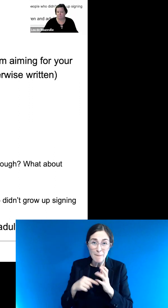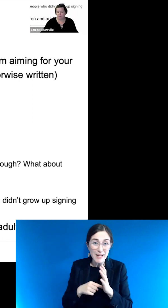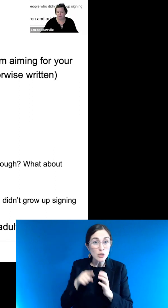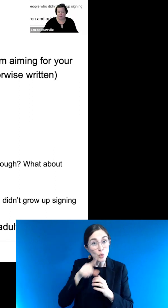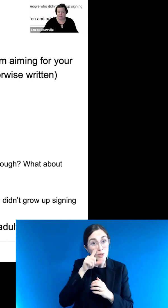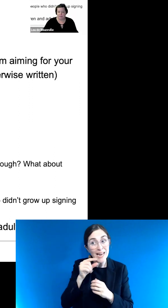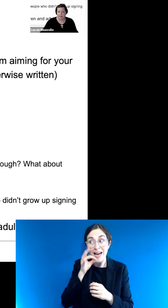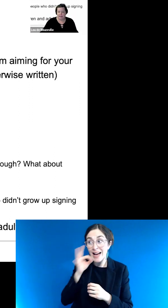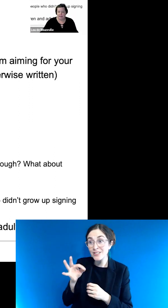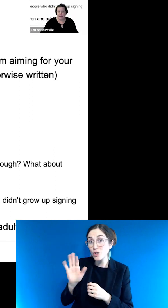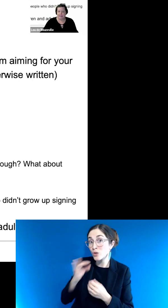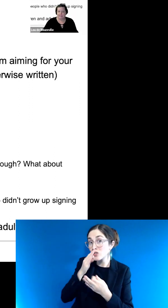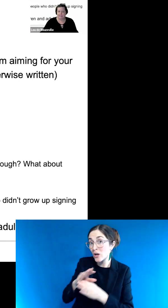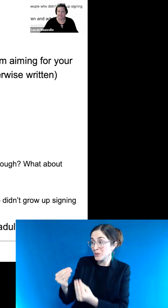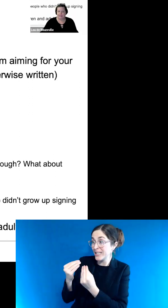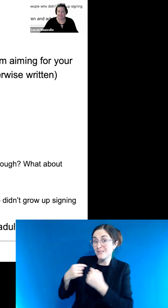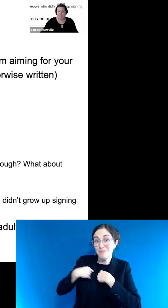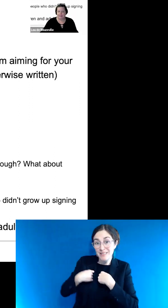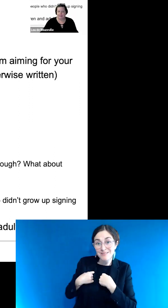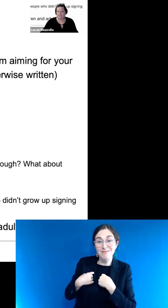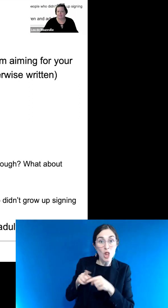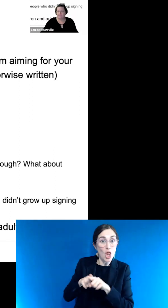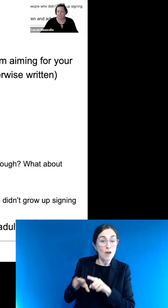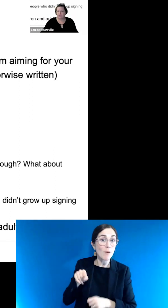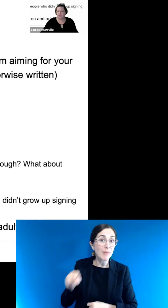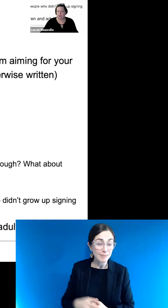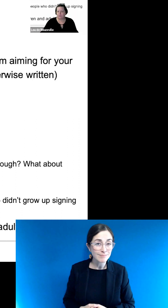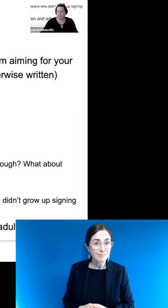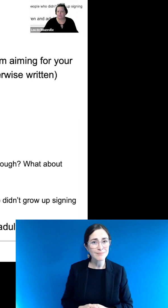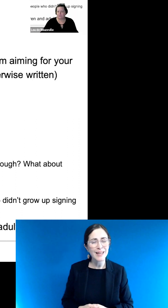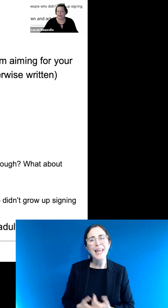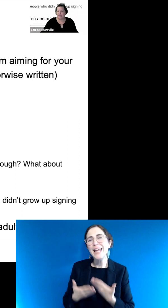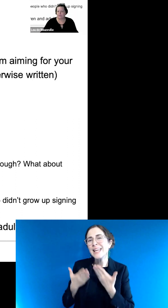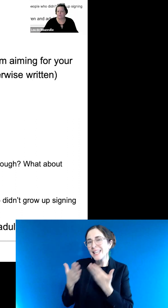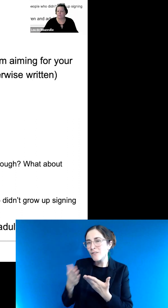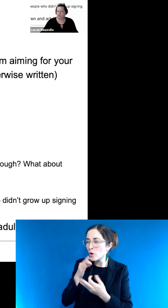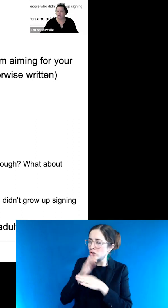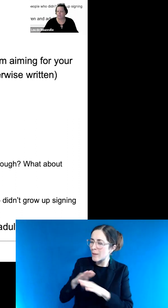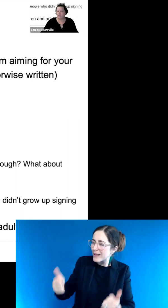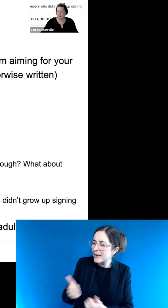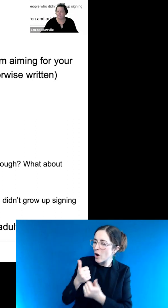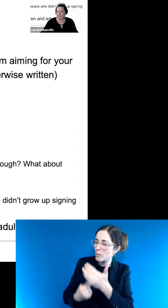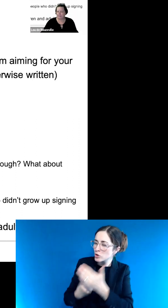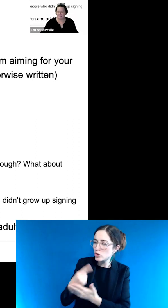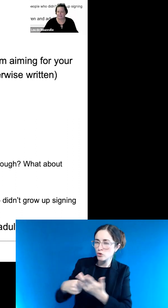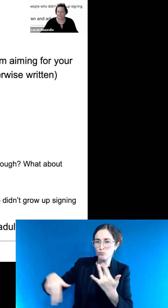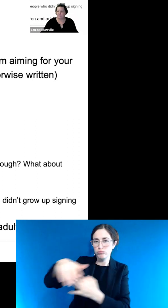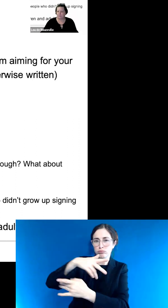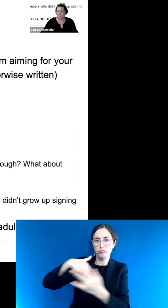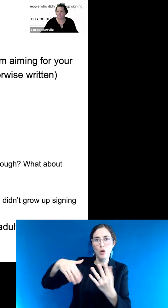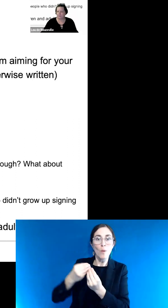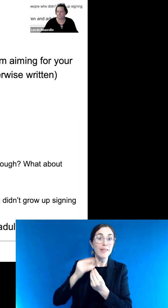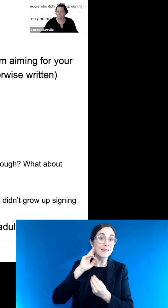them. And give your kids as much opportunities as you can to socialise with signing deaf kids